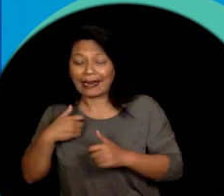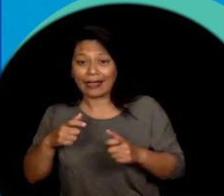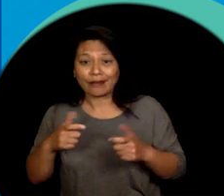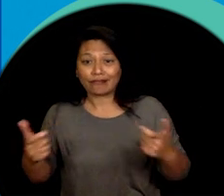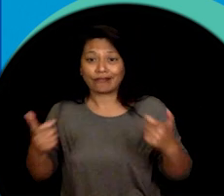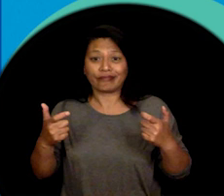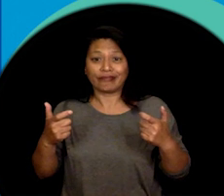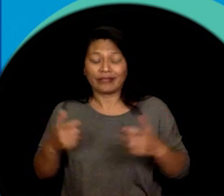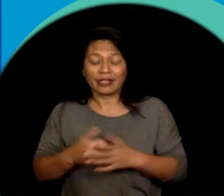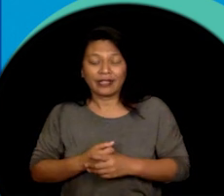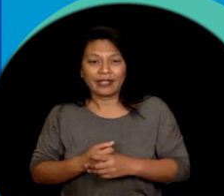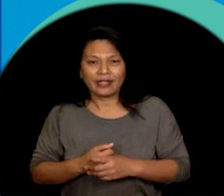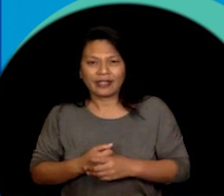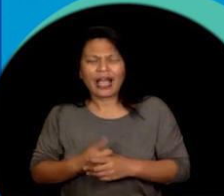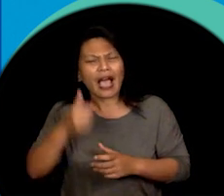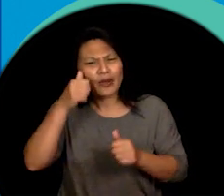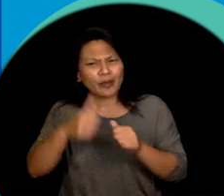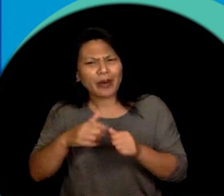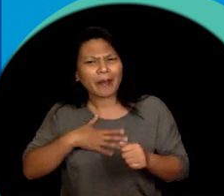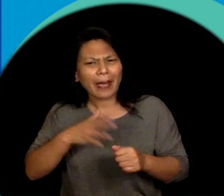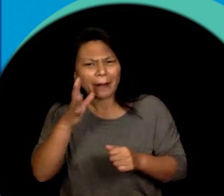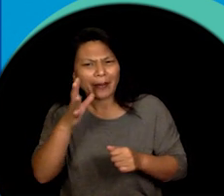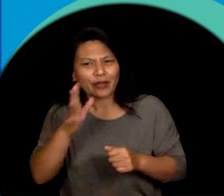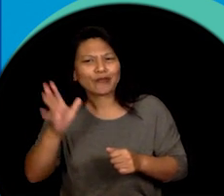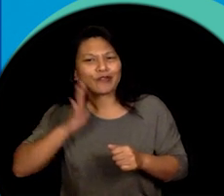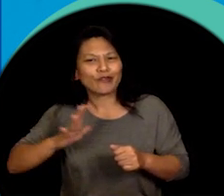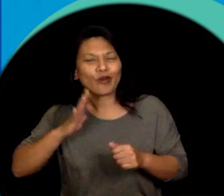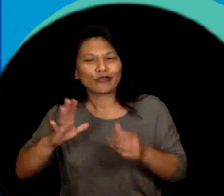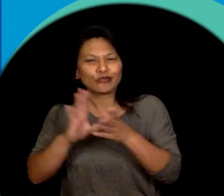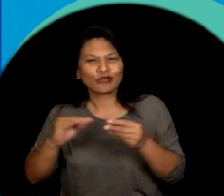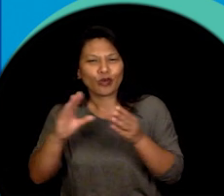Canada. There was an old story my mother used to